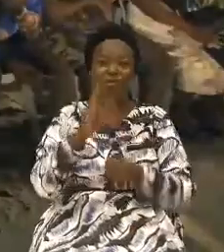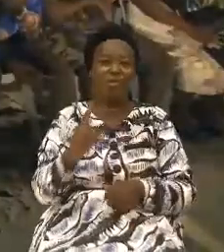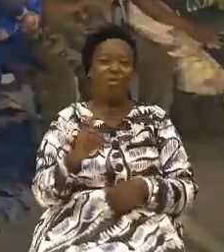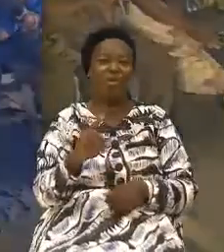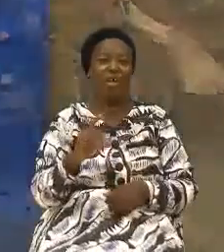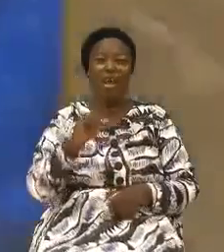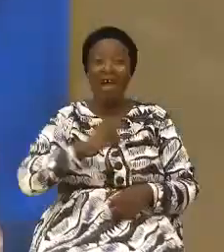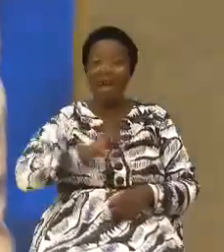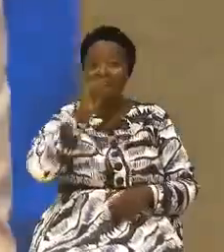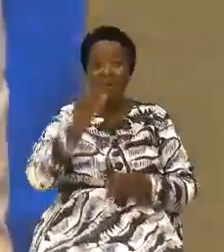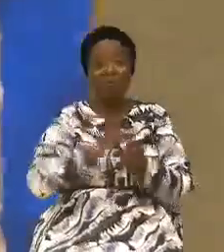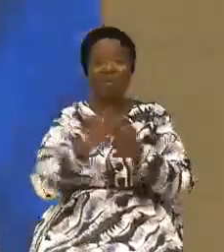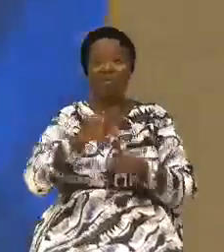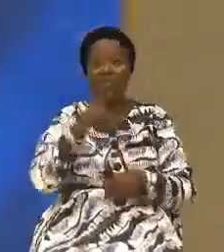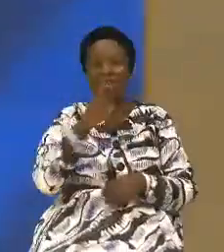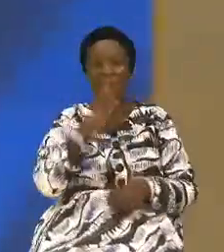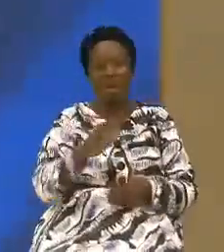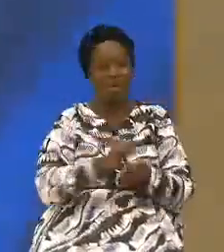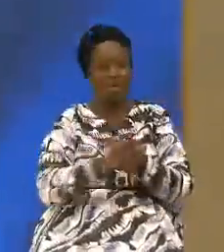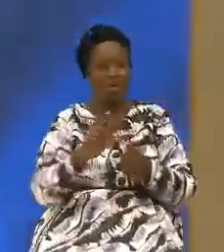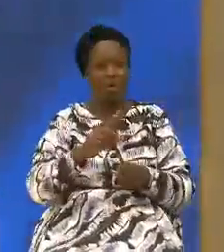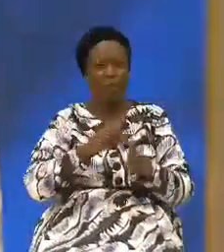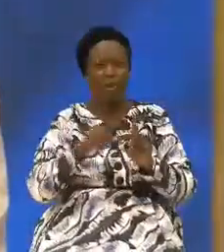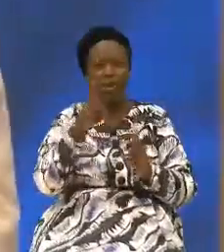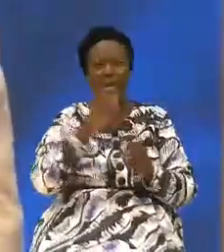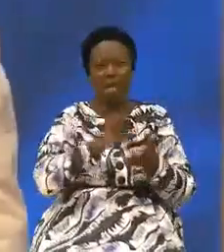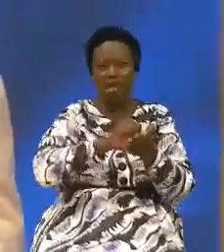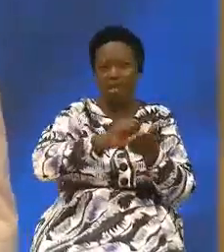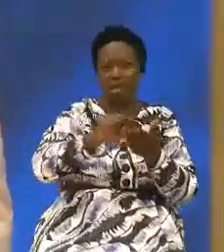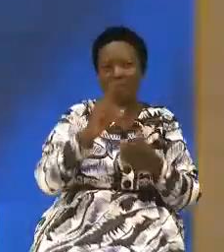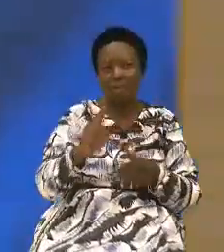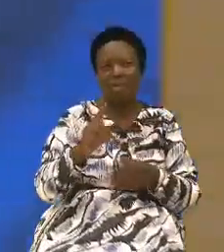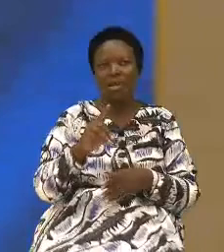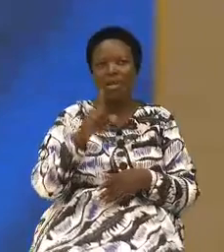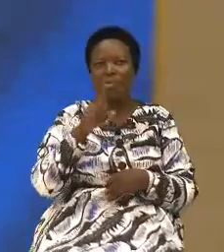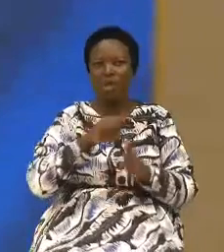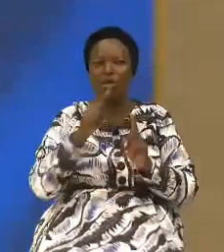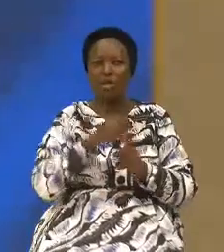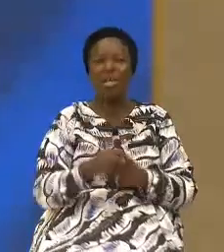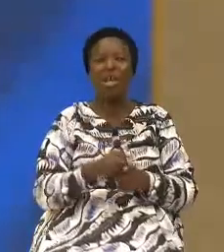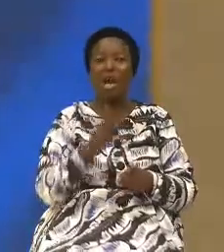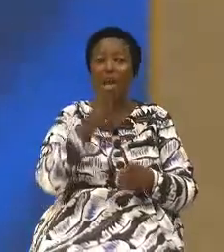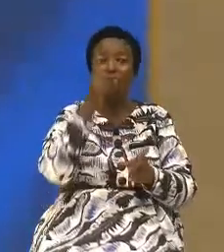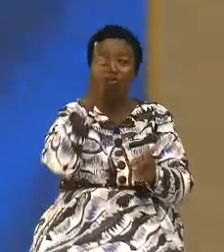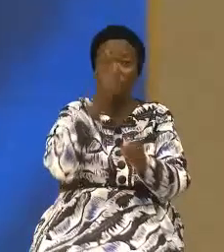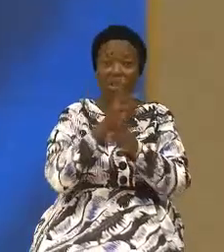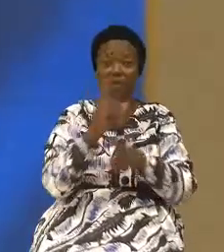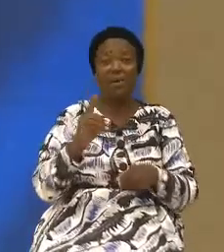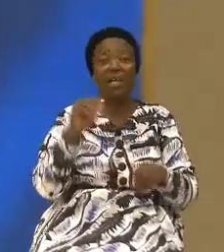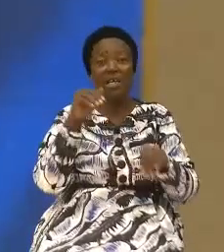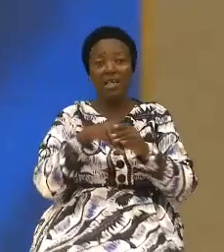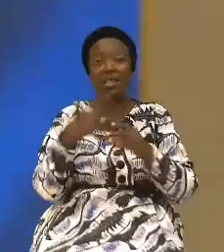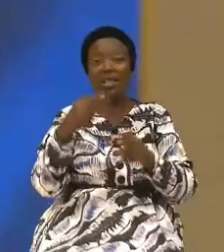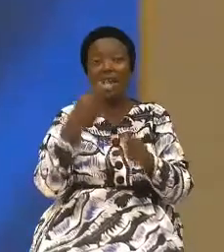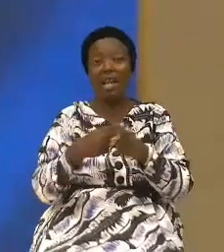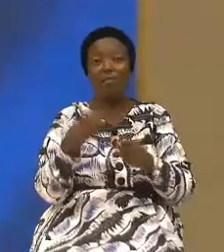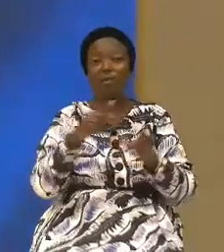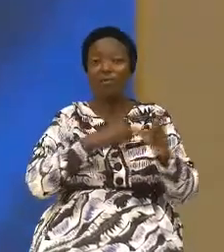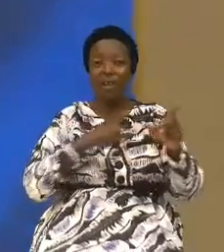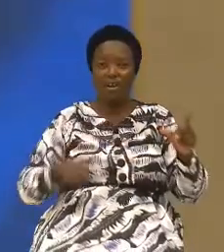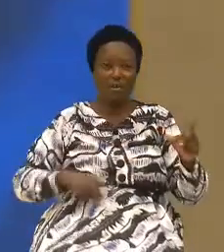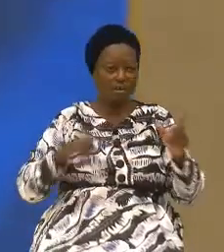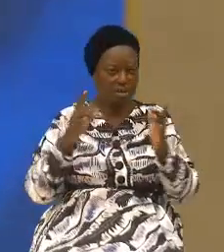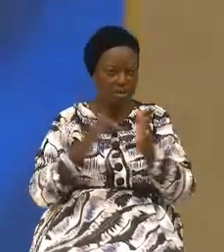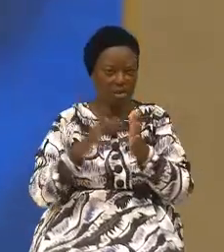washed, but ye are sanctified, but ye are justified in the name of the Lord Jesus and by